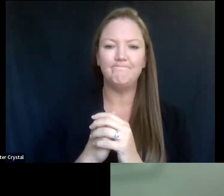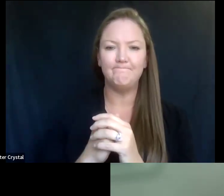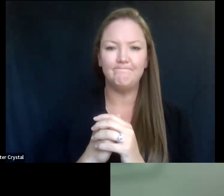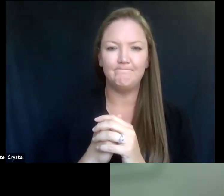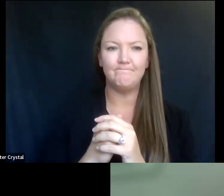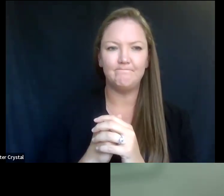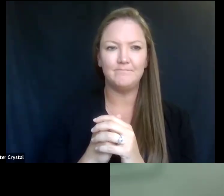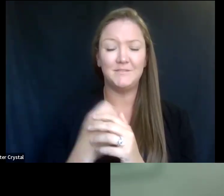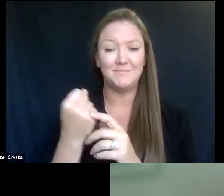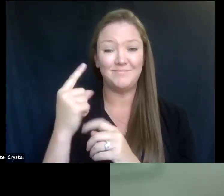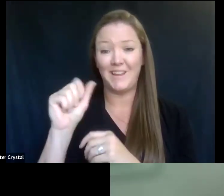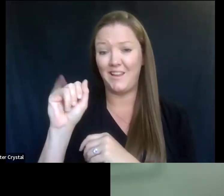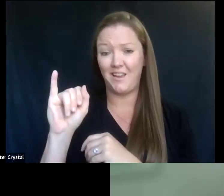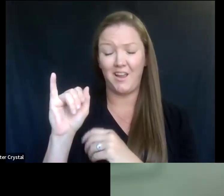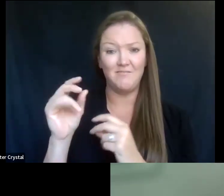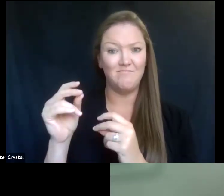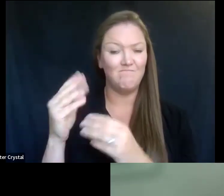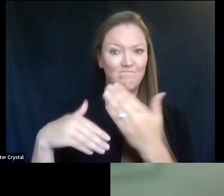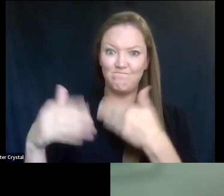how fast AI is moving,